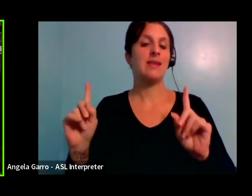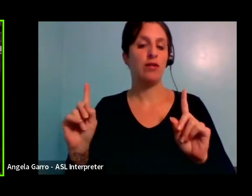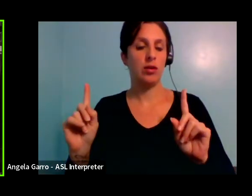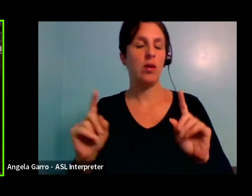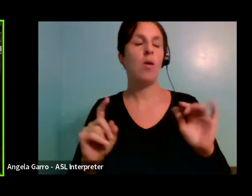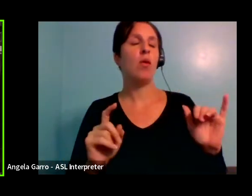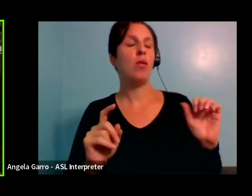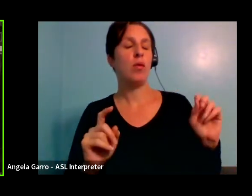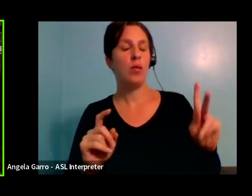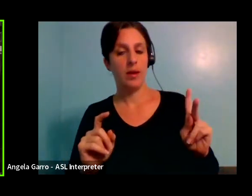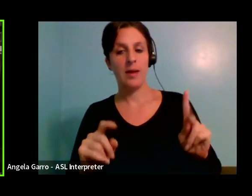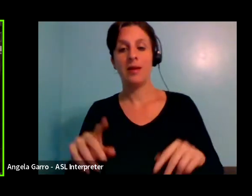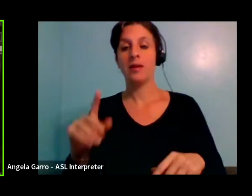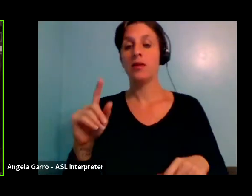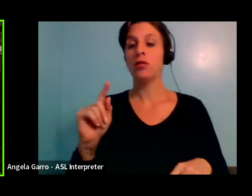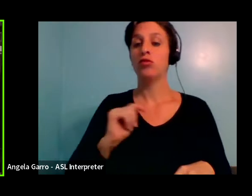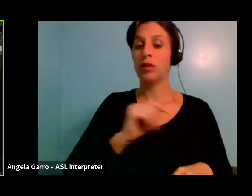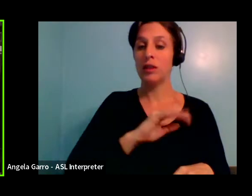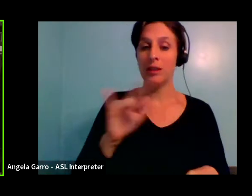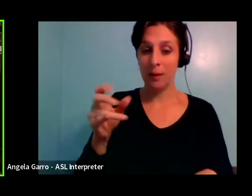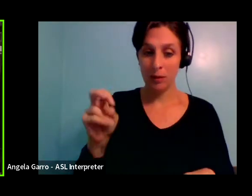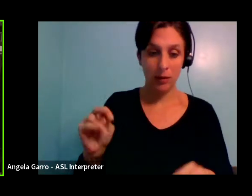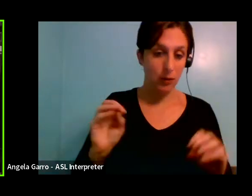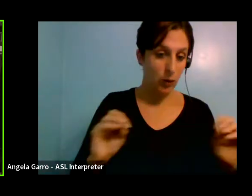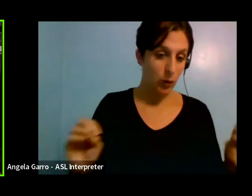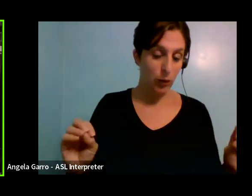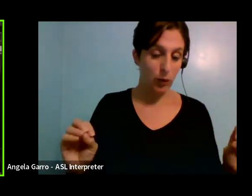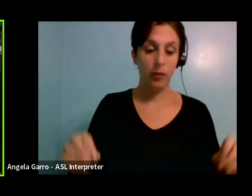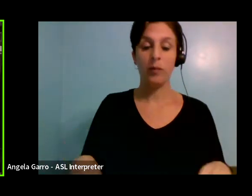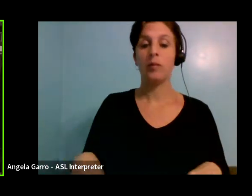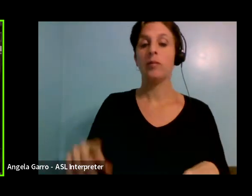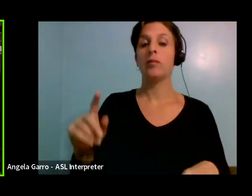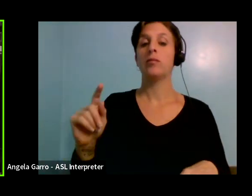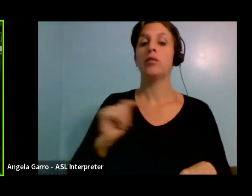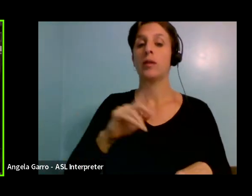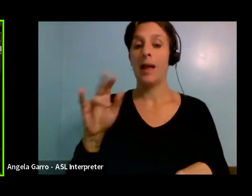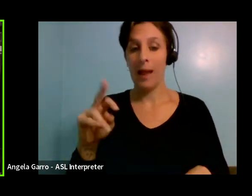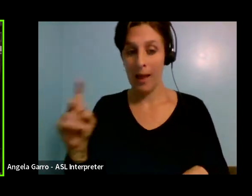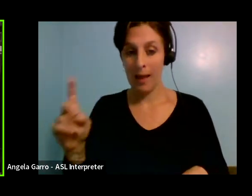Okay. Trustee Jacobson. No. Thank you. Trustee Land.